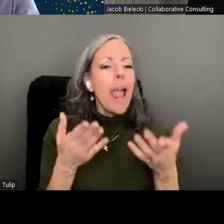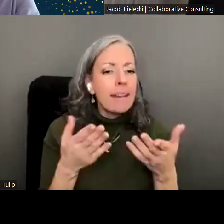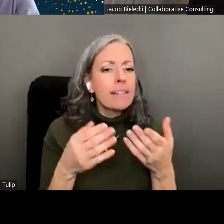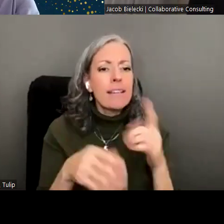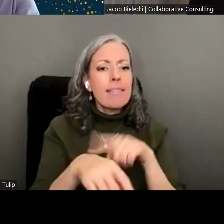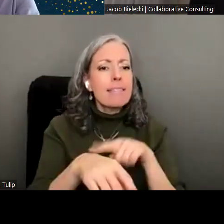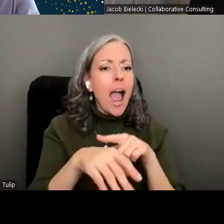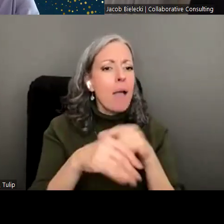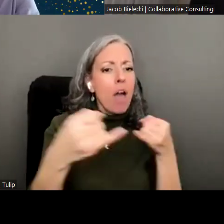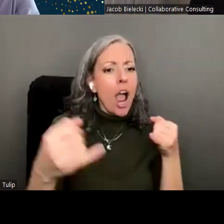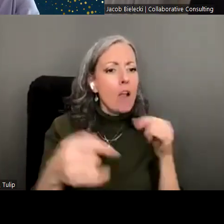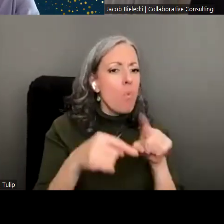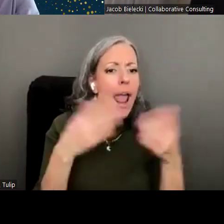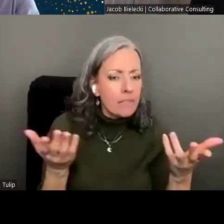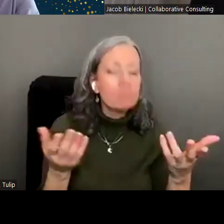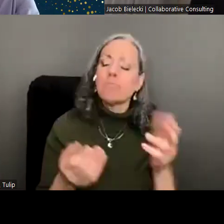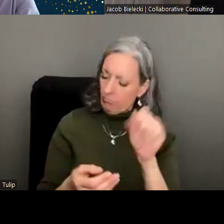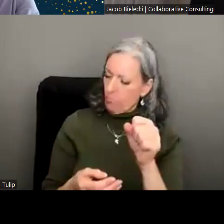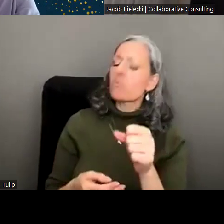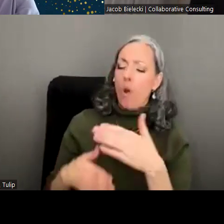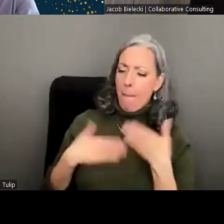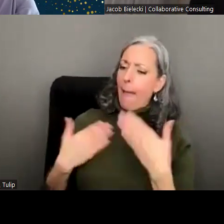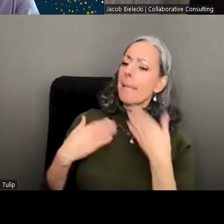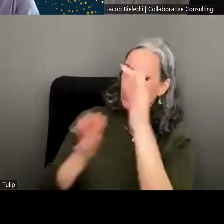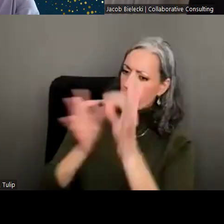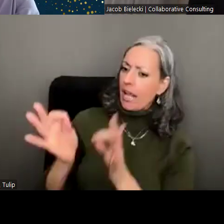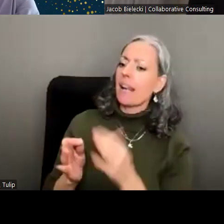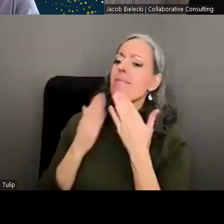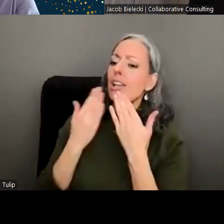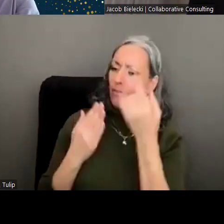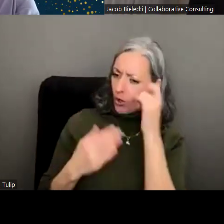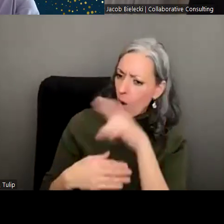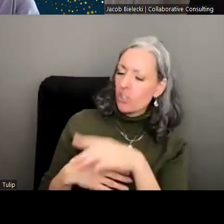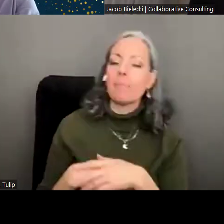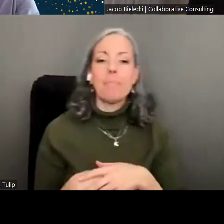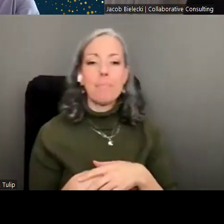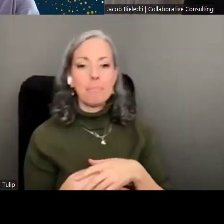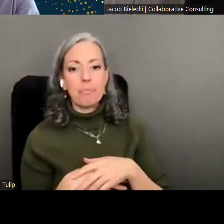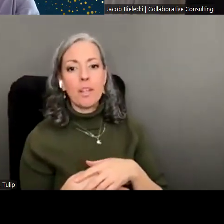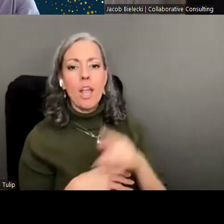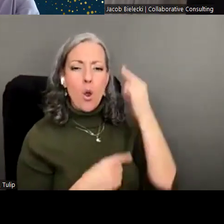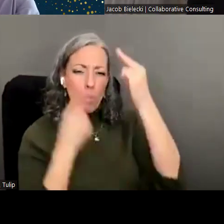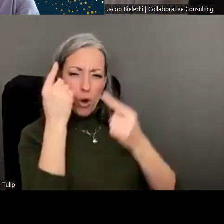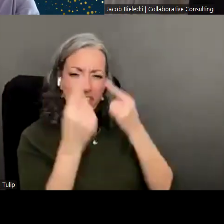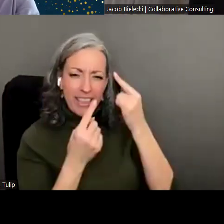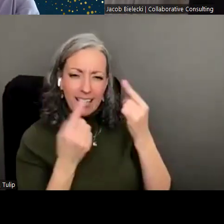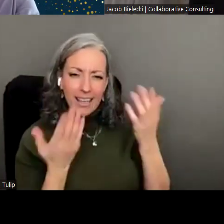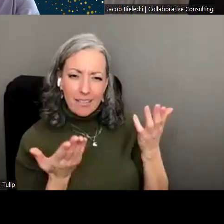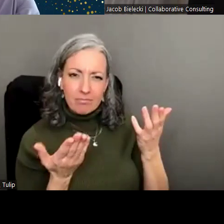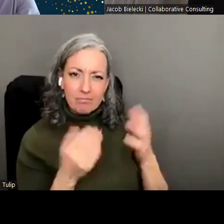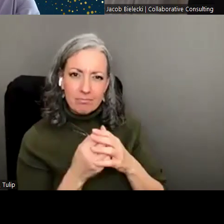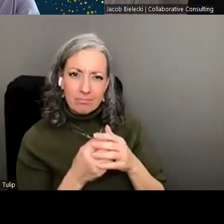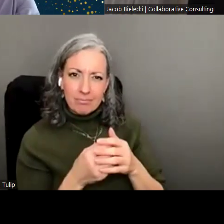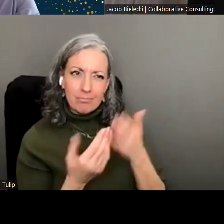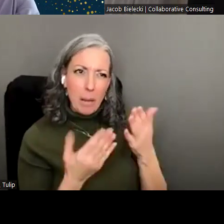please? Sure, absolutely. I'd be happy to, Maggie, and thank you for your question. So we're thinking that within the